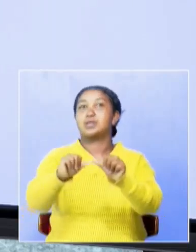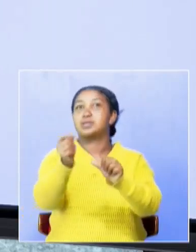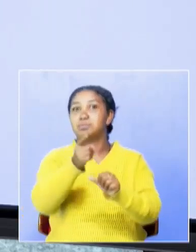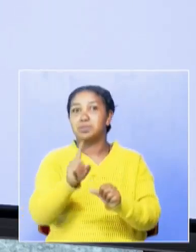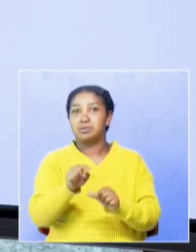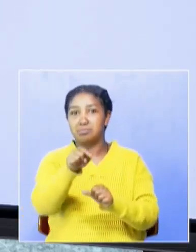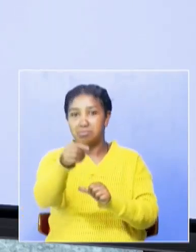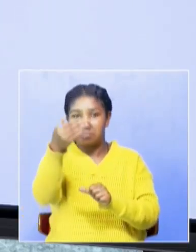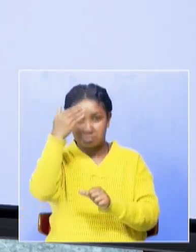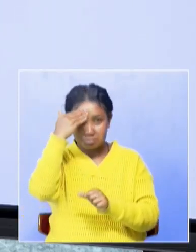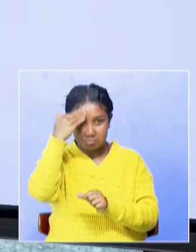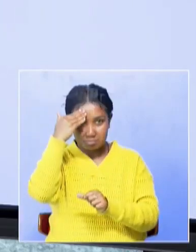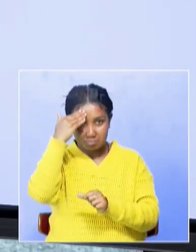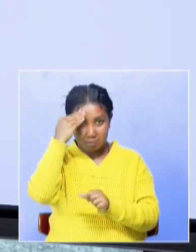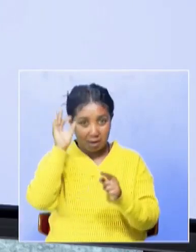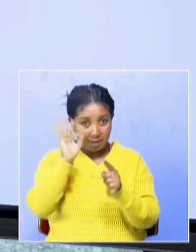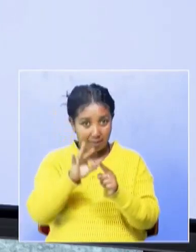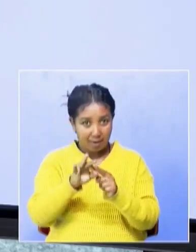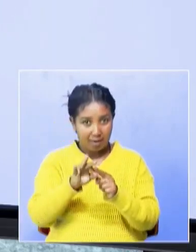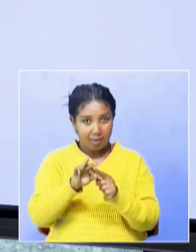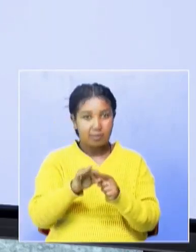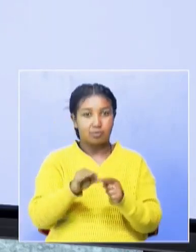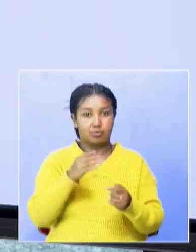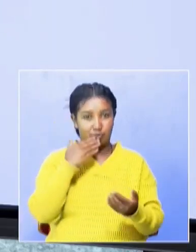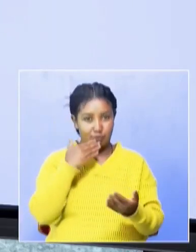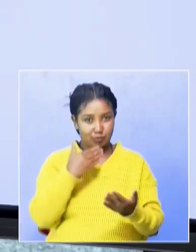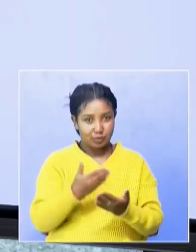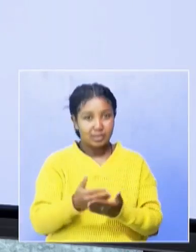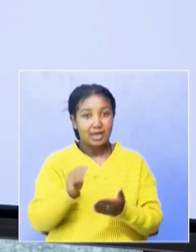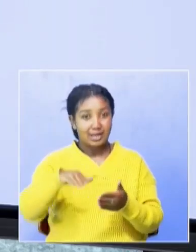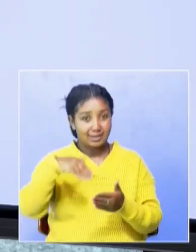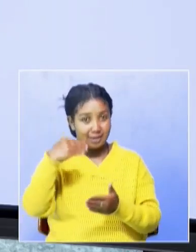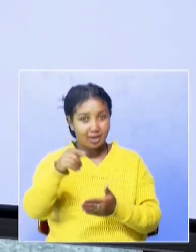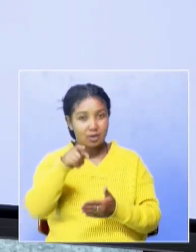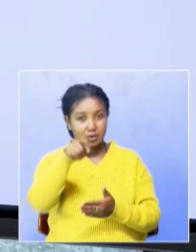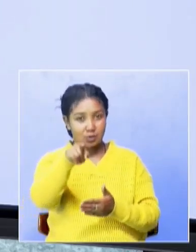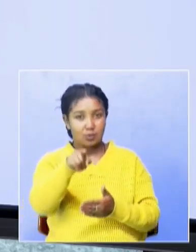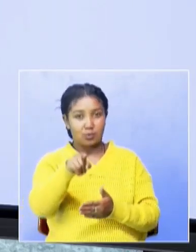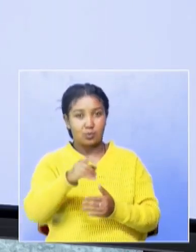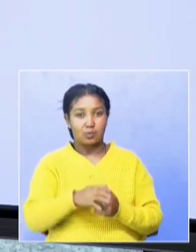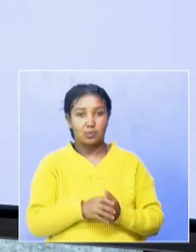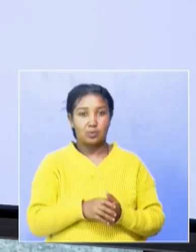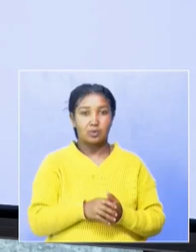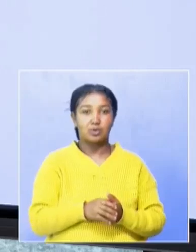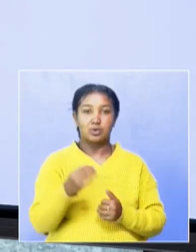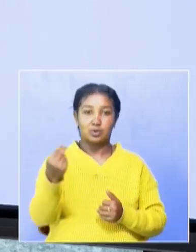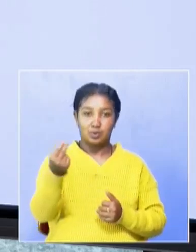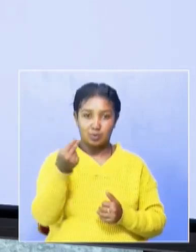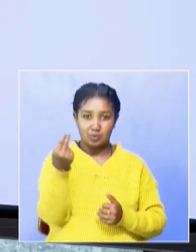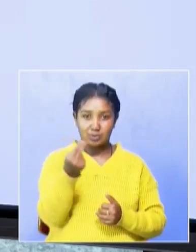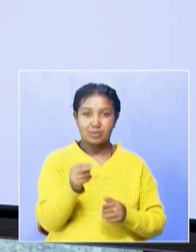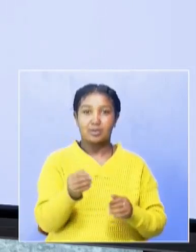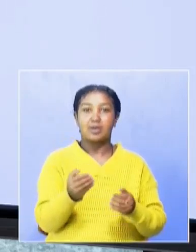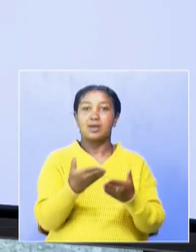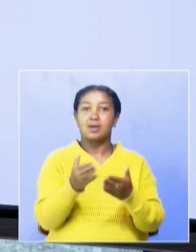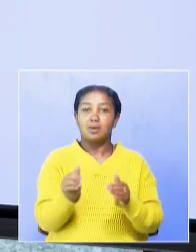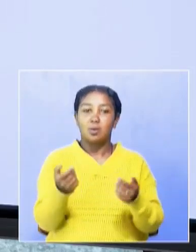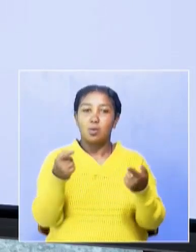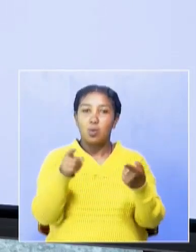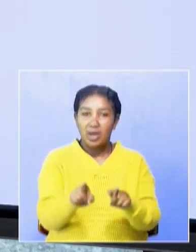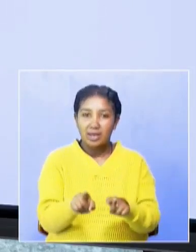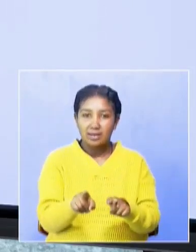tense. Okay, good. And then you are going to use when